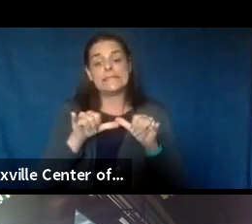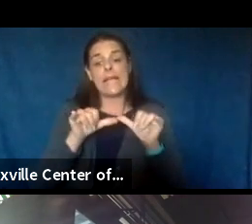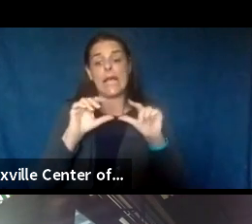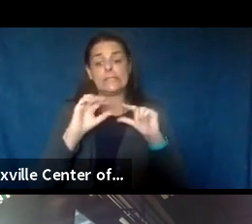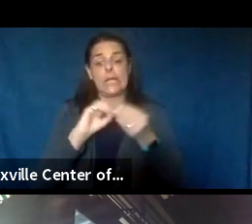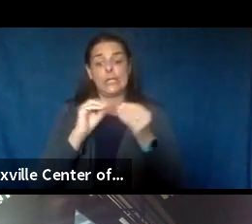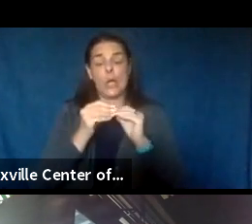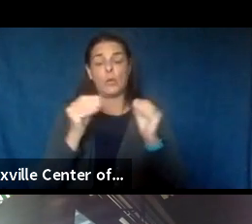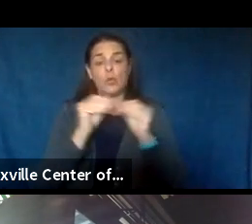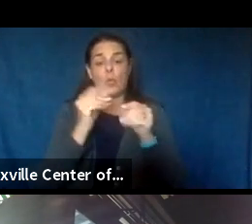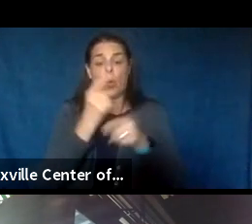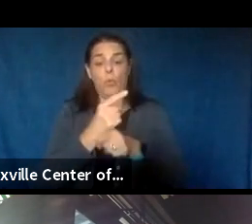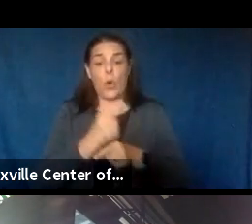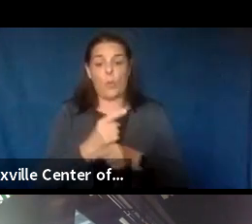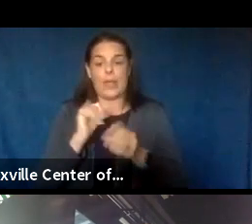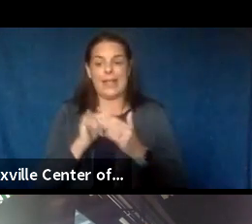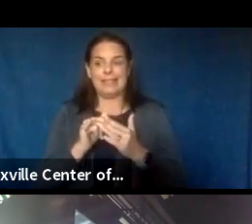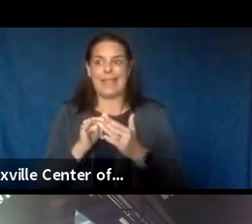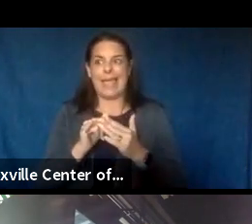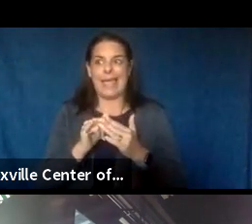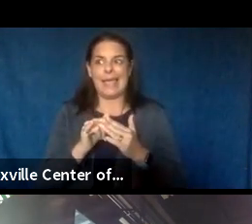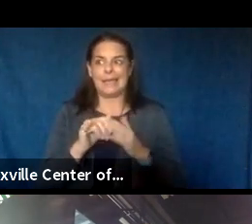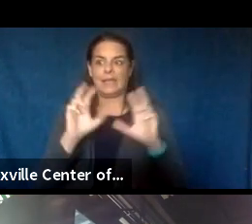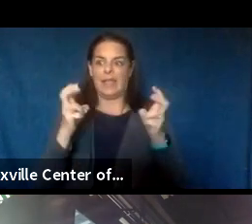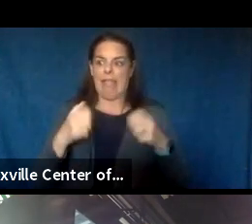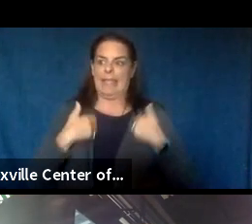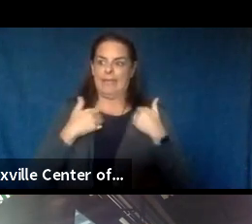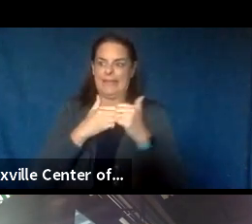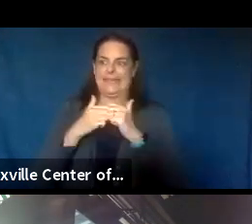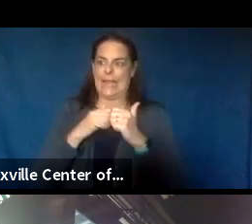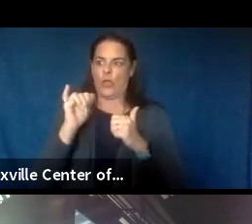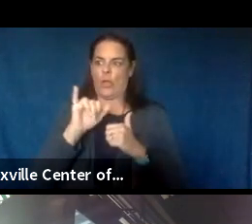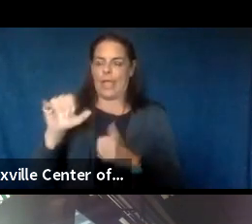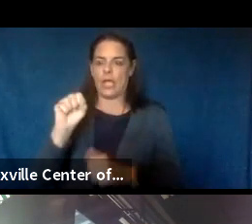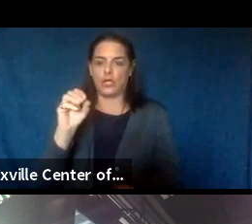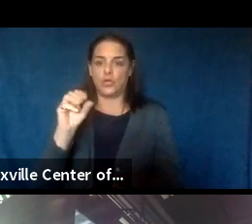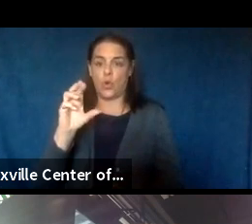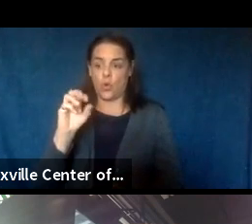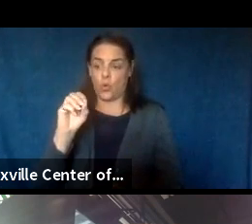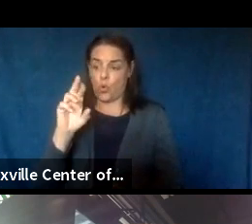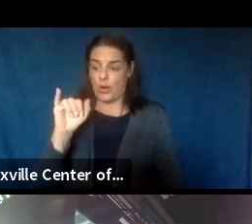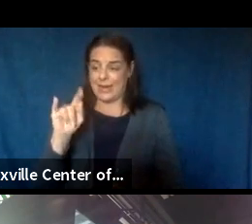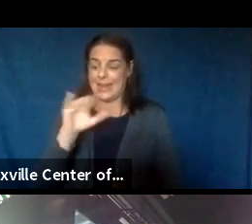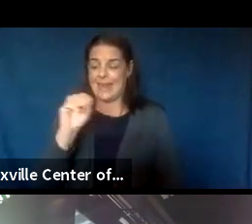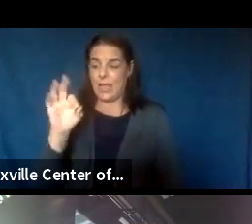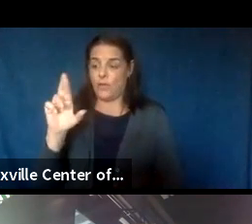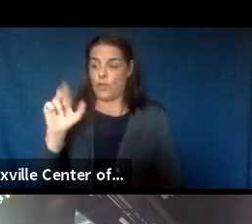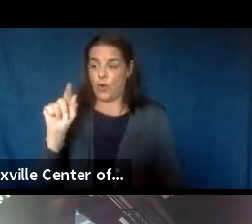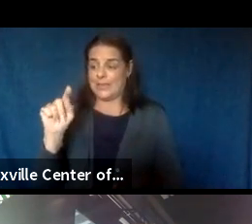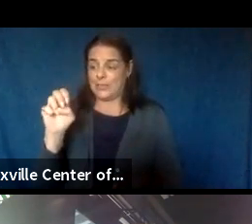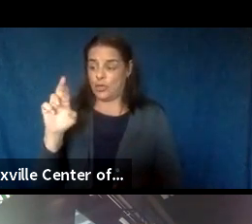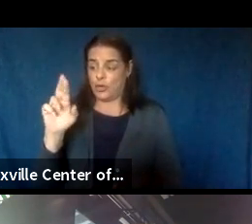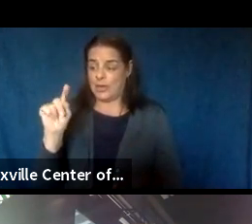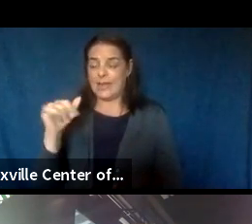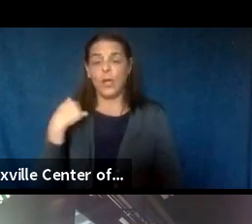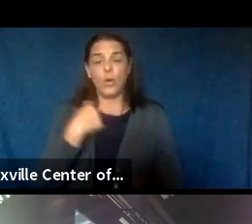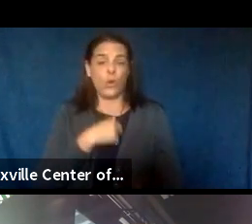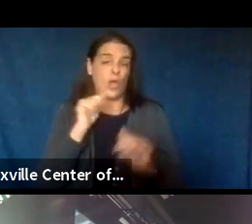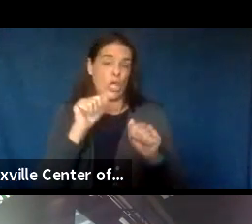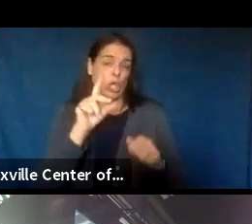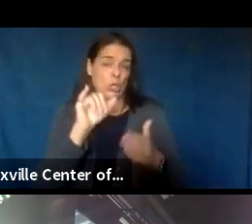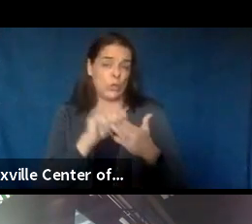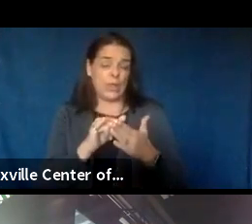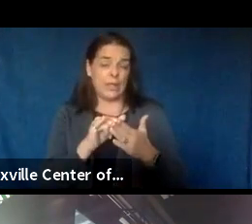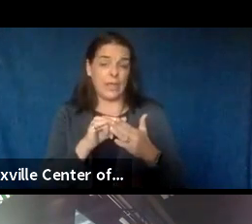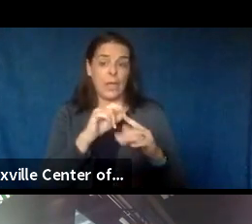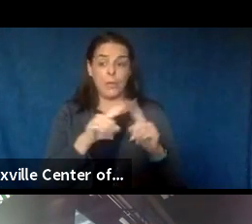that is more communally living like that, we could do that. or if you have the ability just to, if